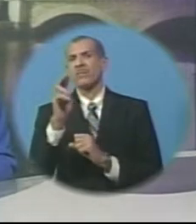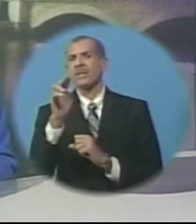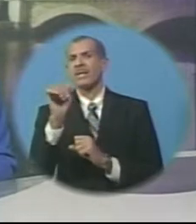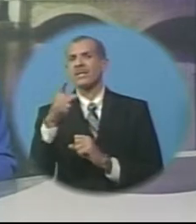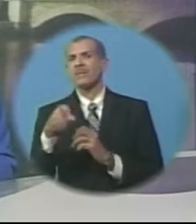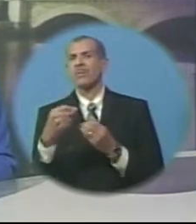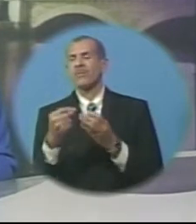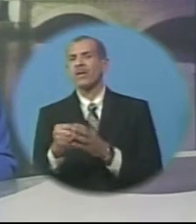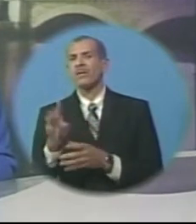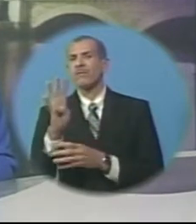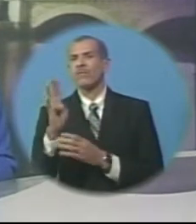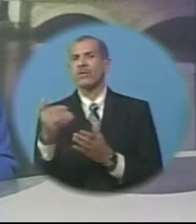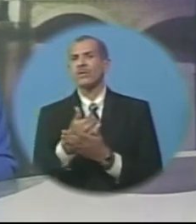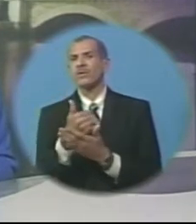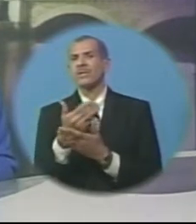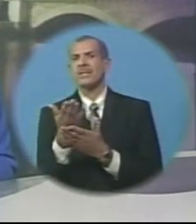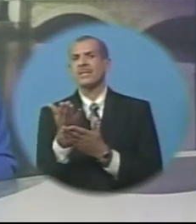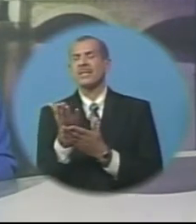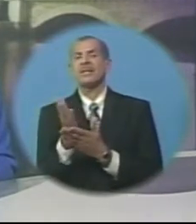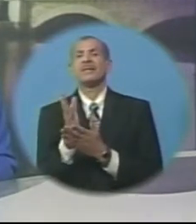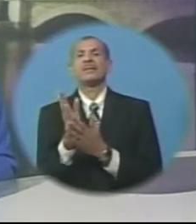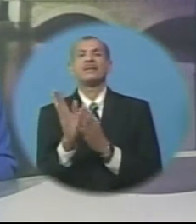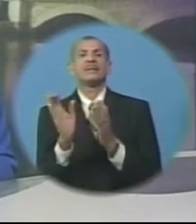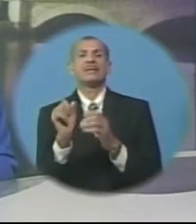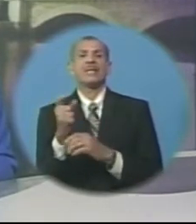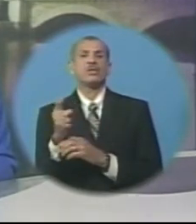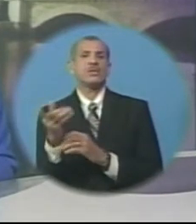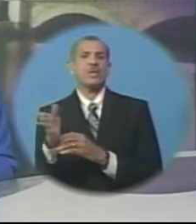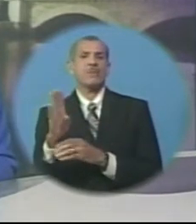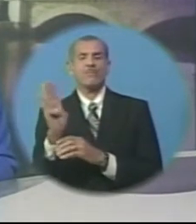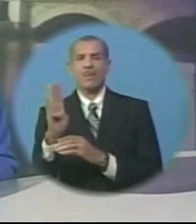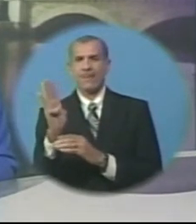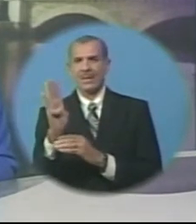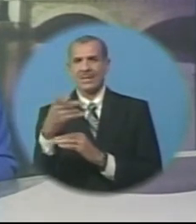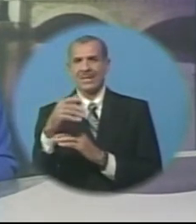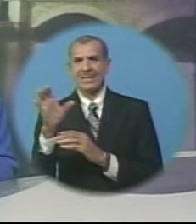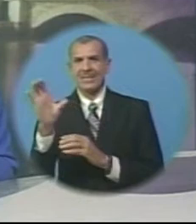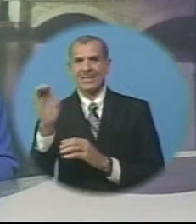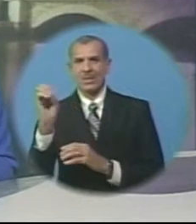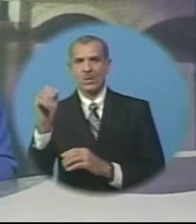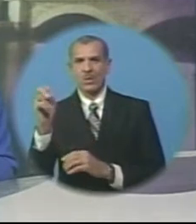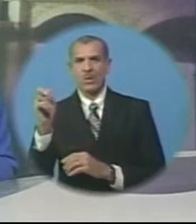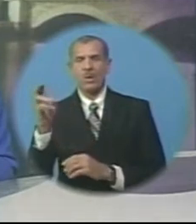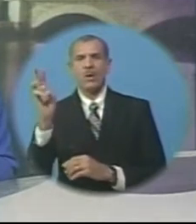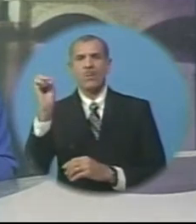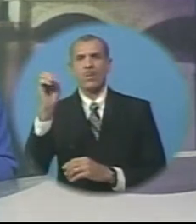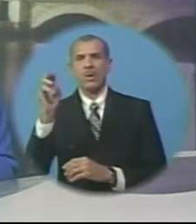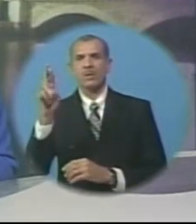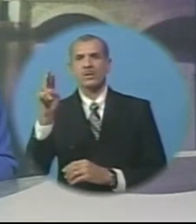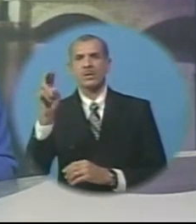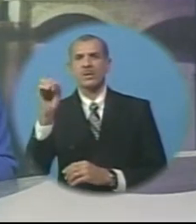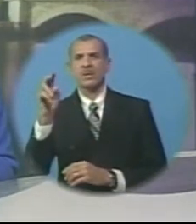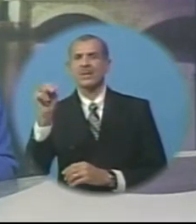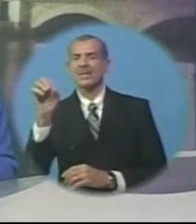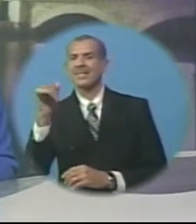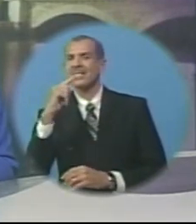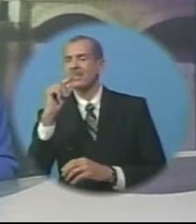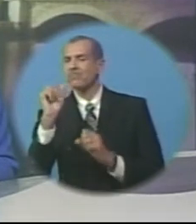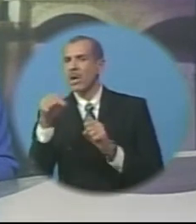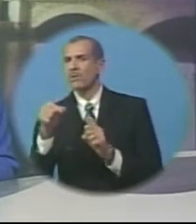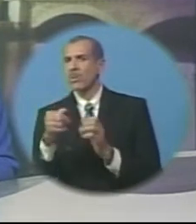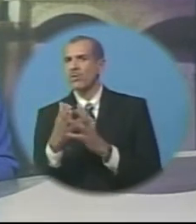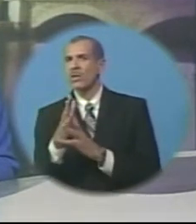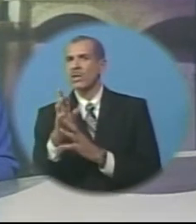4 new service stations for its customers here in Barbados. Chief Executive Officer Mauricio Nichols says this was made possible through